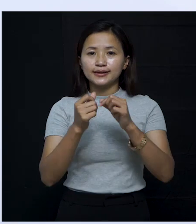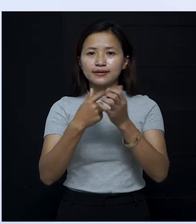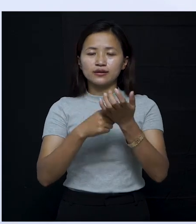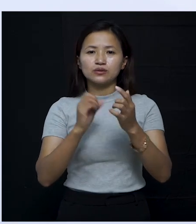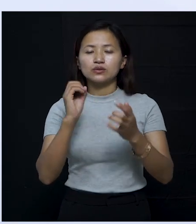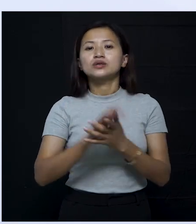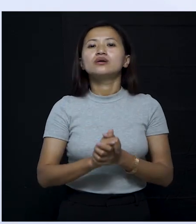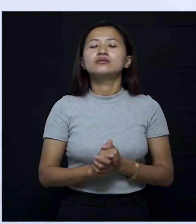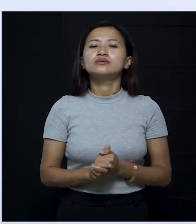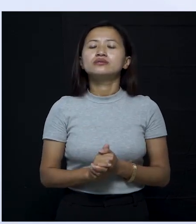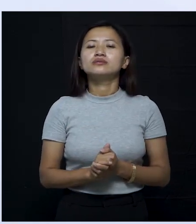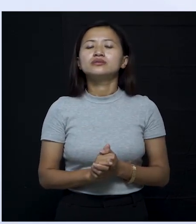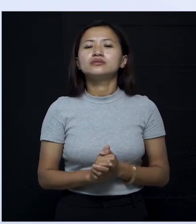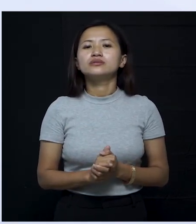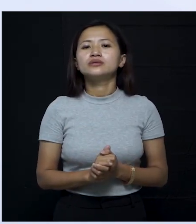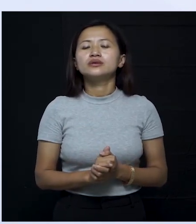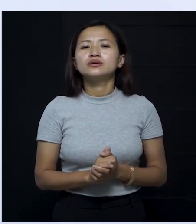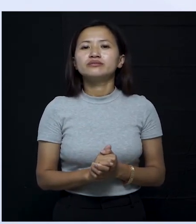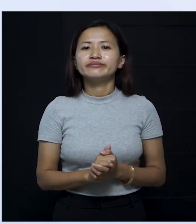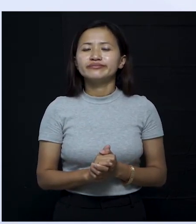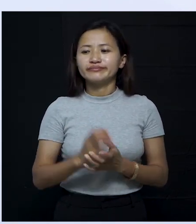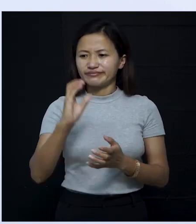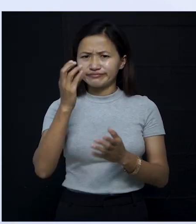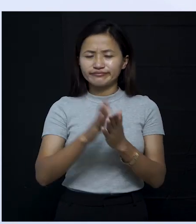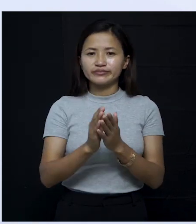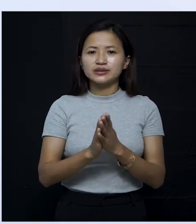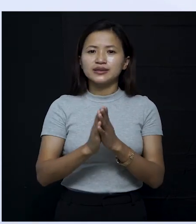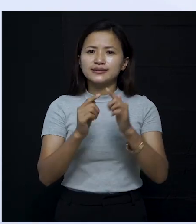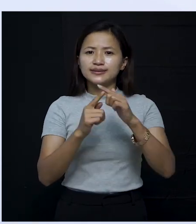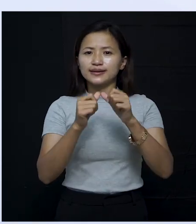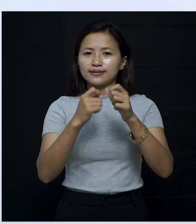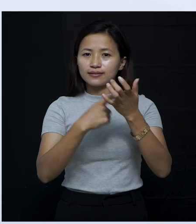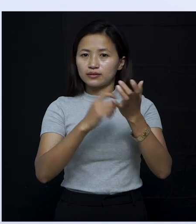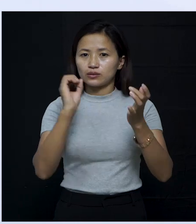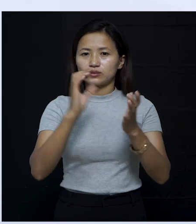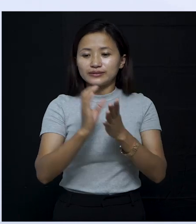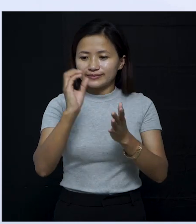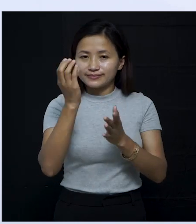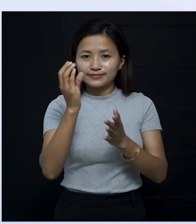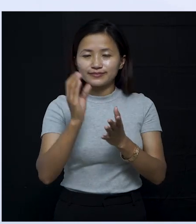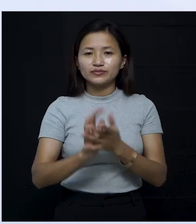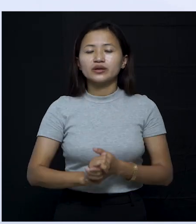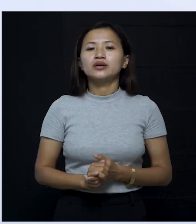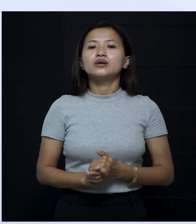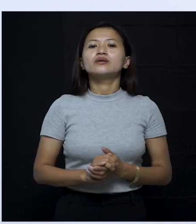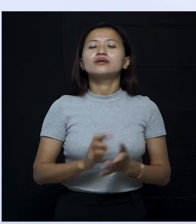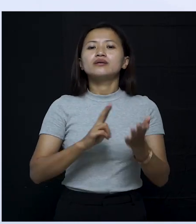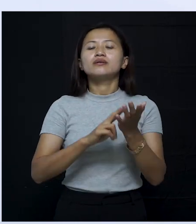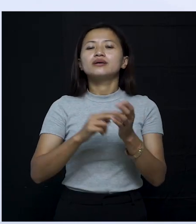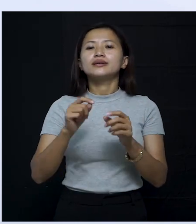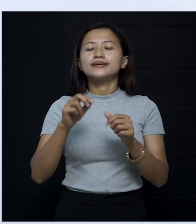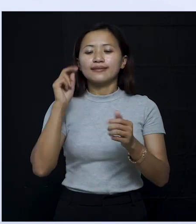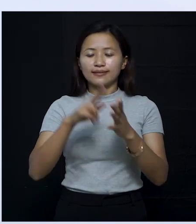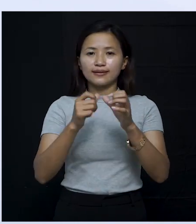taro, okay? When we say taro, okay, to make it simple for you, to make you understand, in Nagamese we call it as